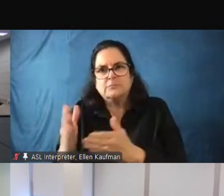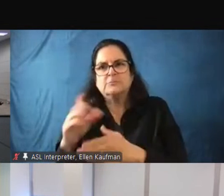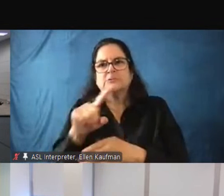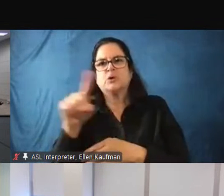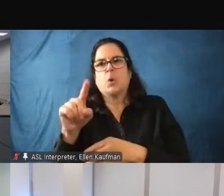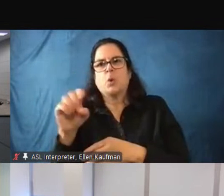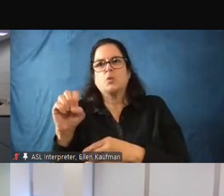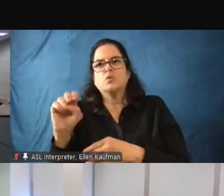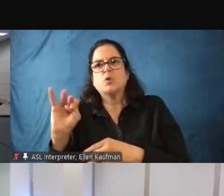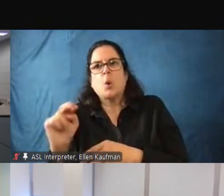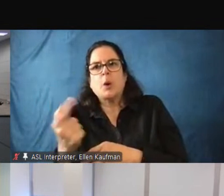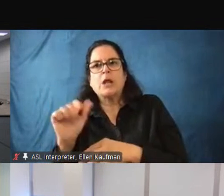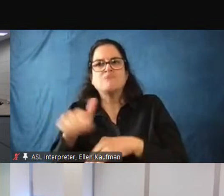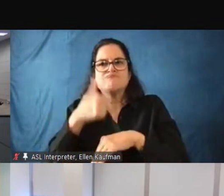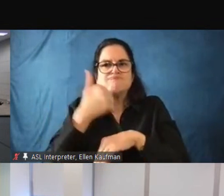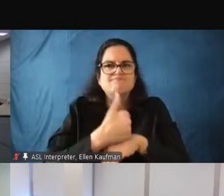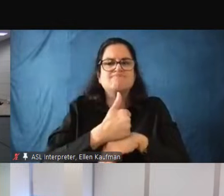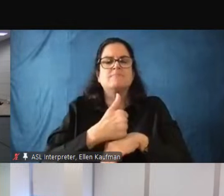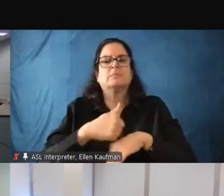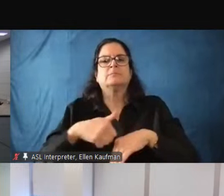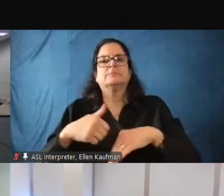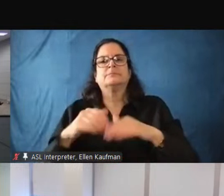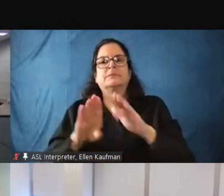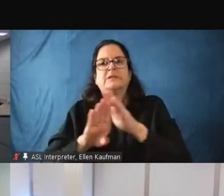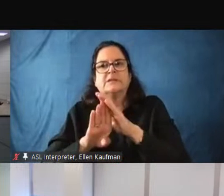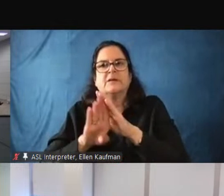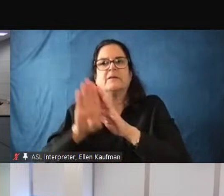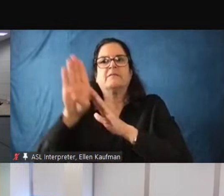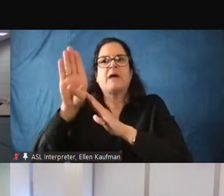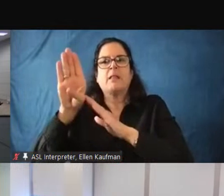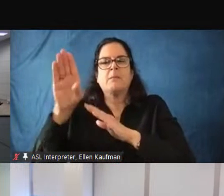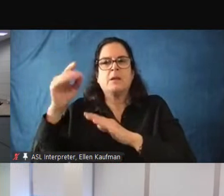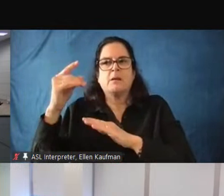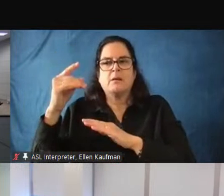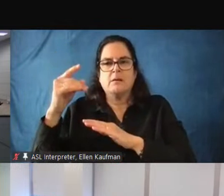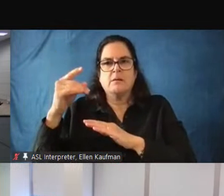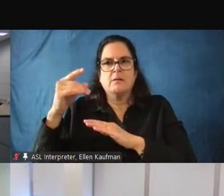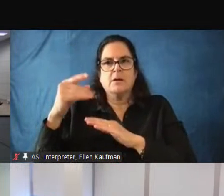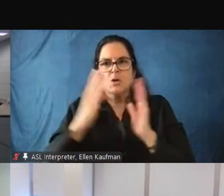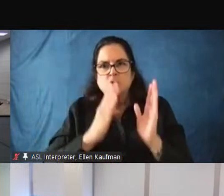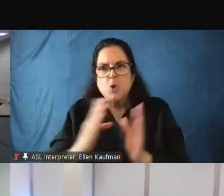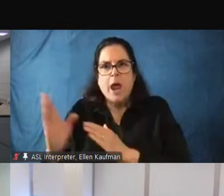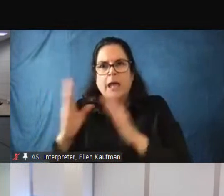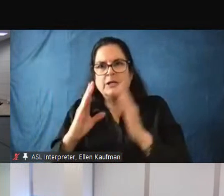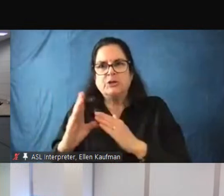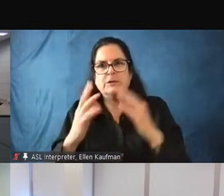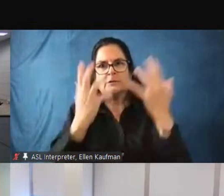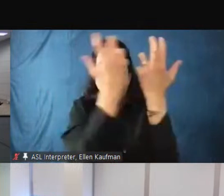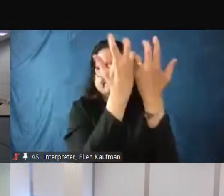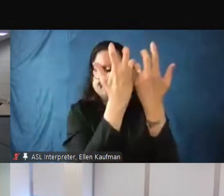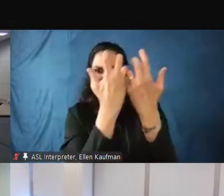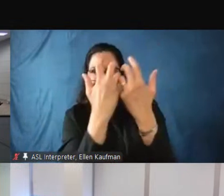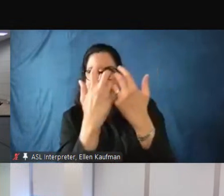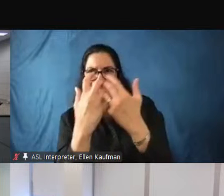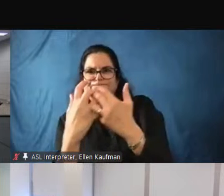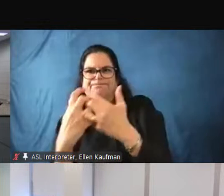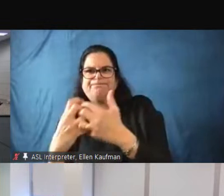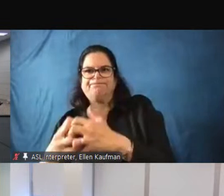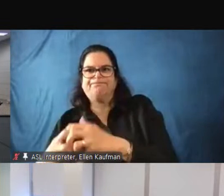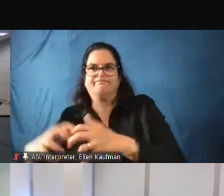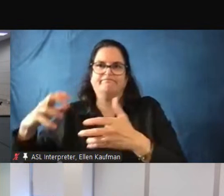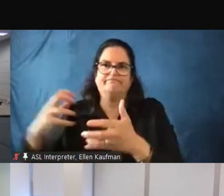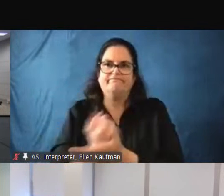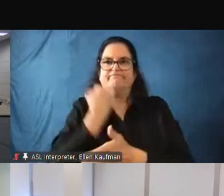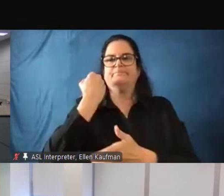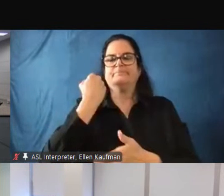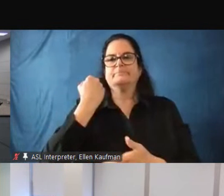strategies, putting in place good development strategies, all have to work together to maximize the benefit of public